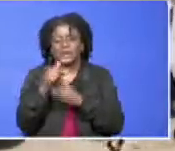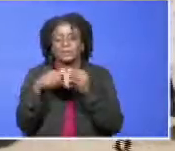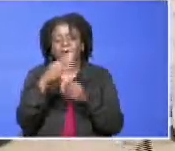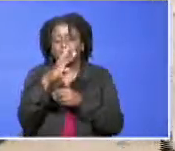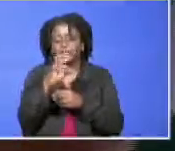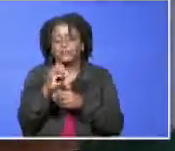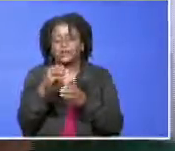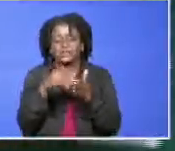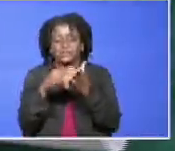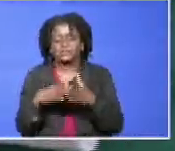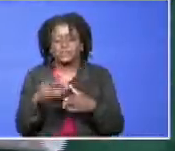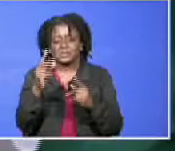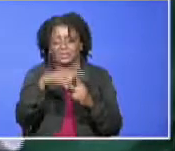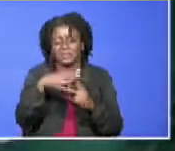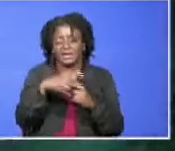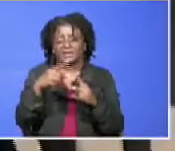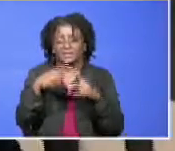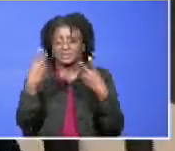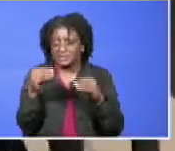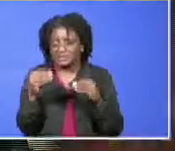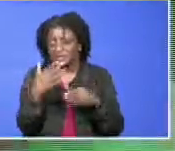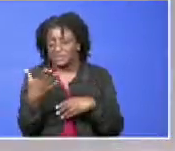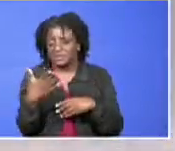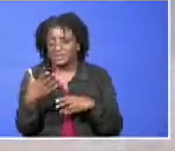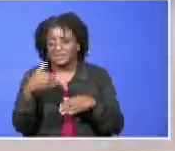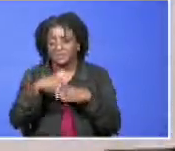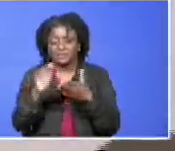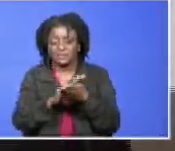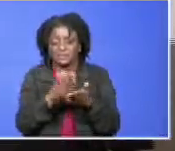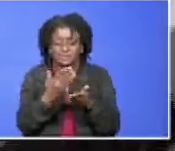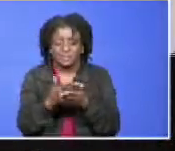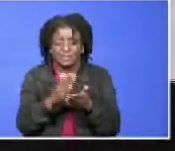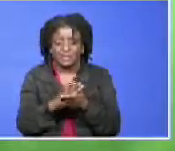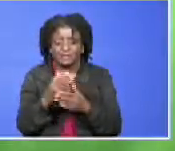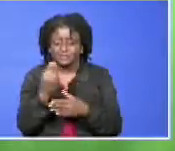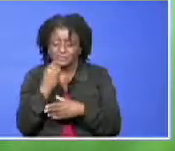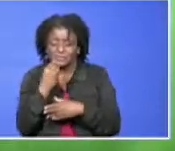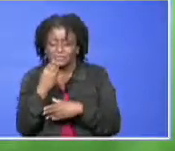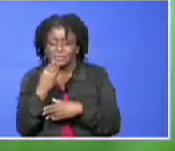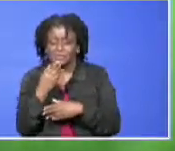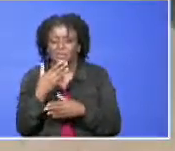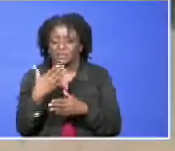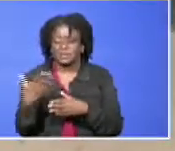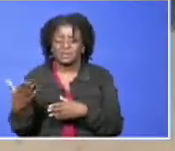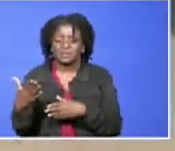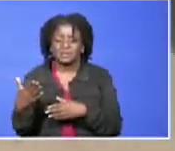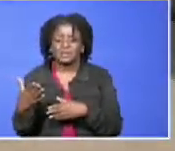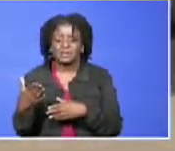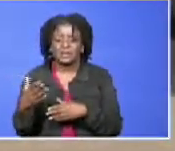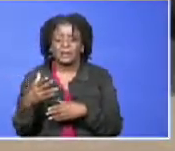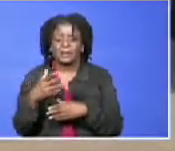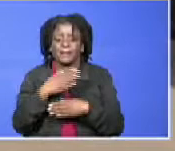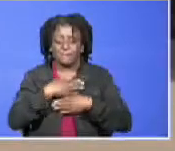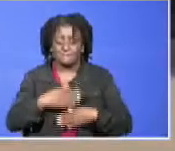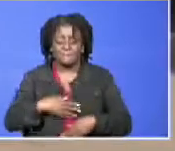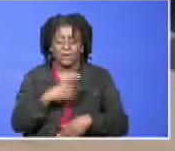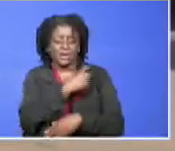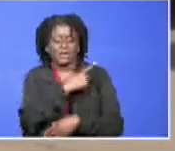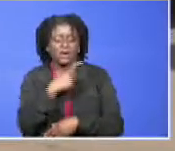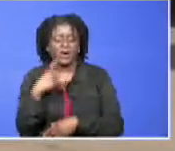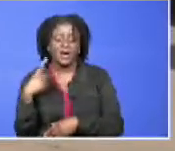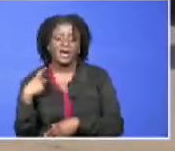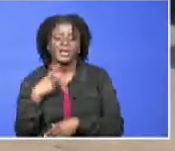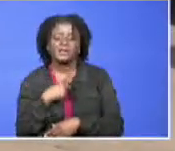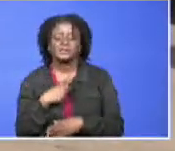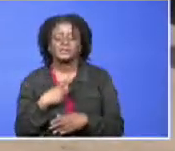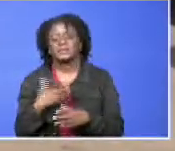to sell items that range from baked goods to books, body mist and oils, candied apples, even cotton candy. Many of the